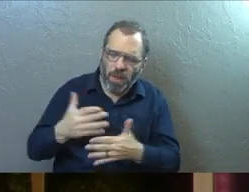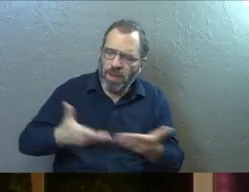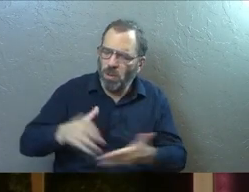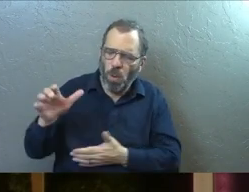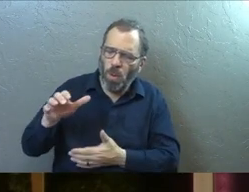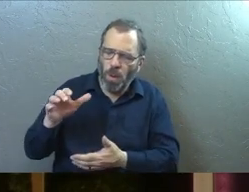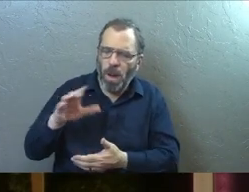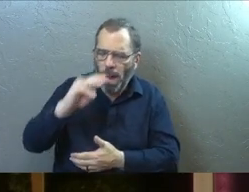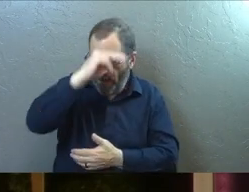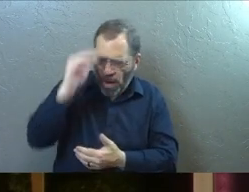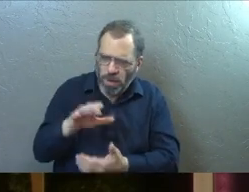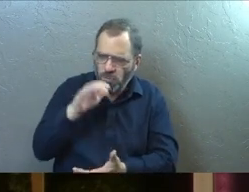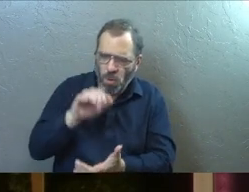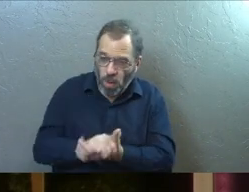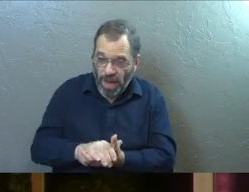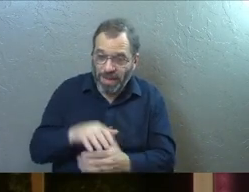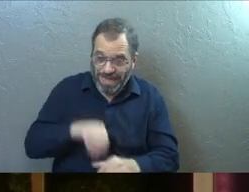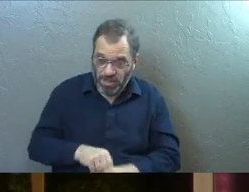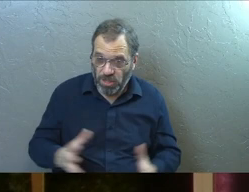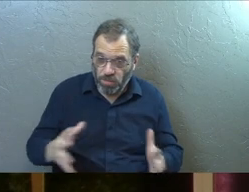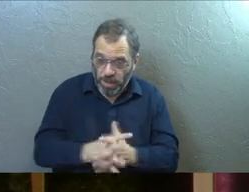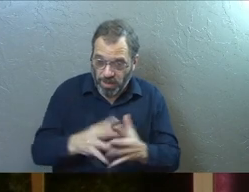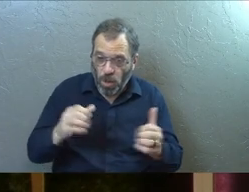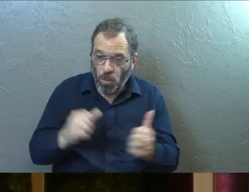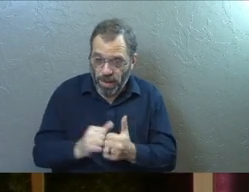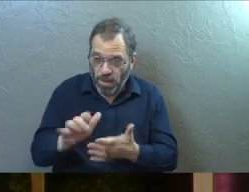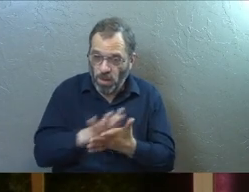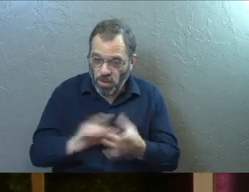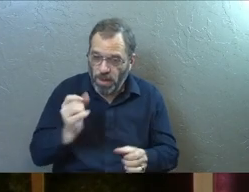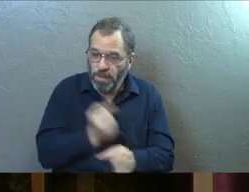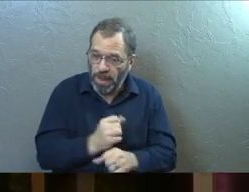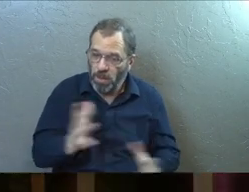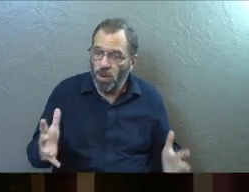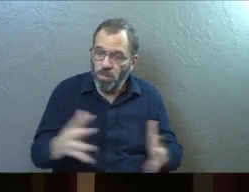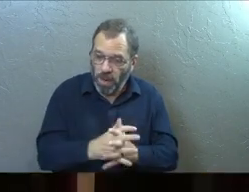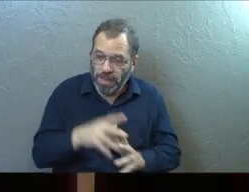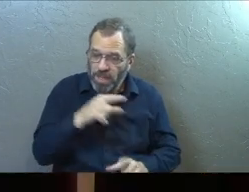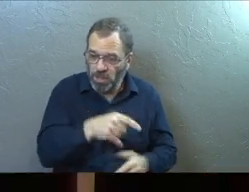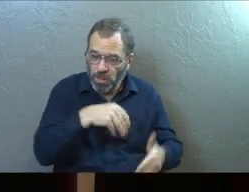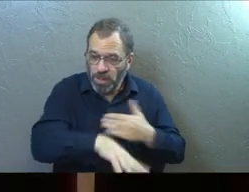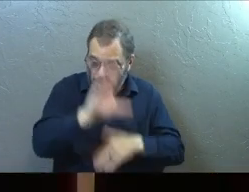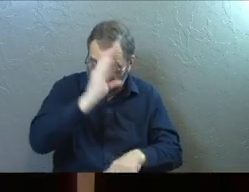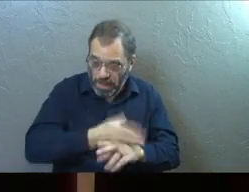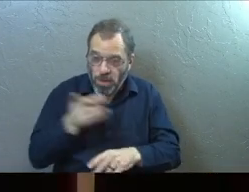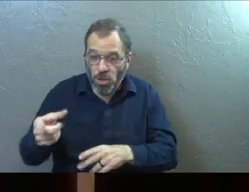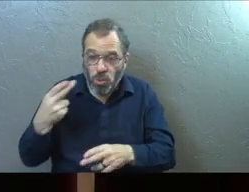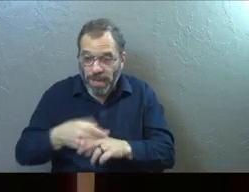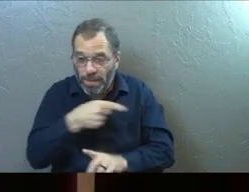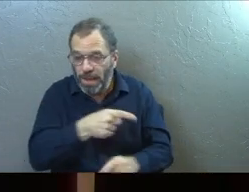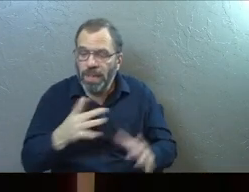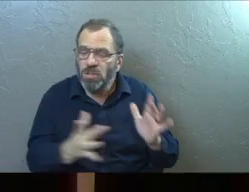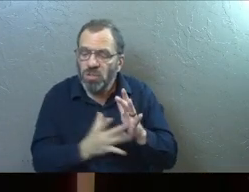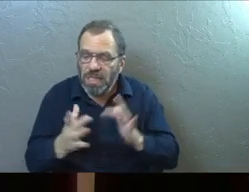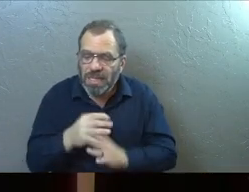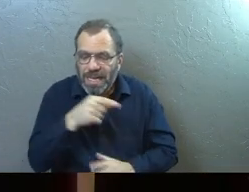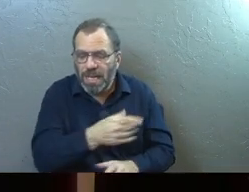Mary as your wife, for the child within her was conceived by the Holy Spirit. And she will have a son, and you are to name him Jesus, for he will save his people